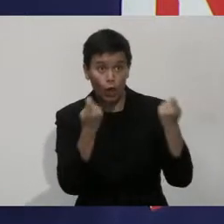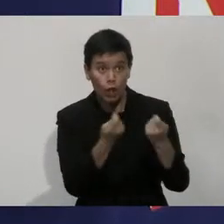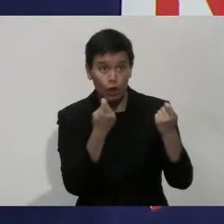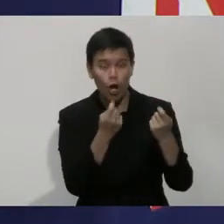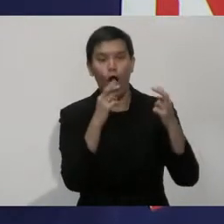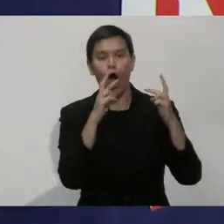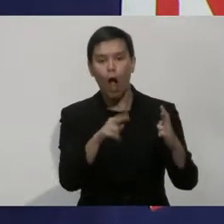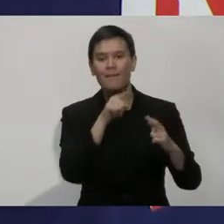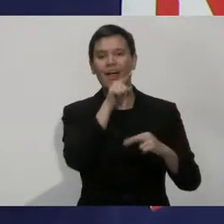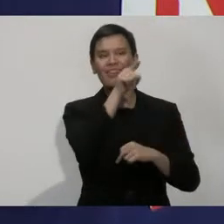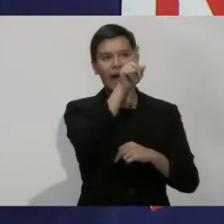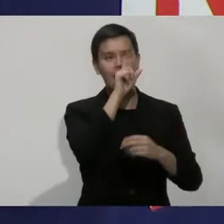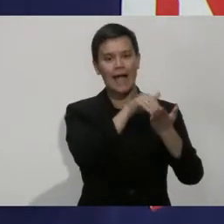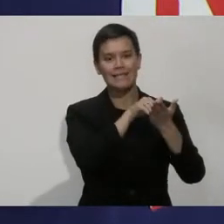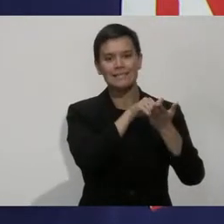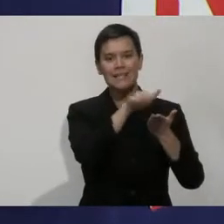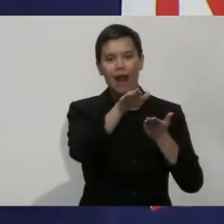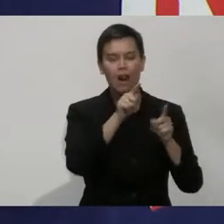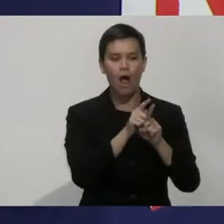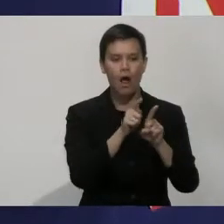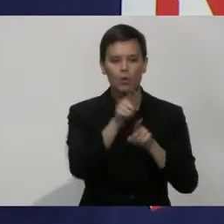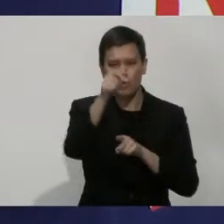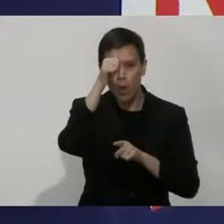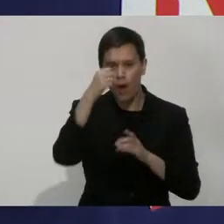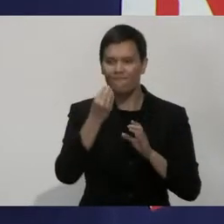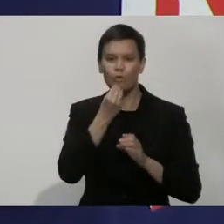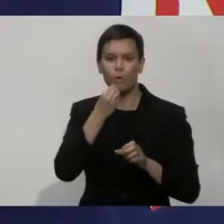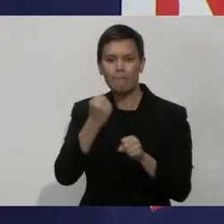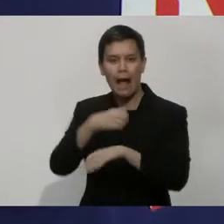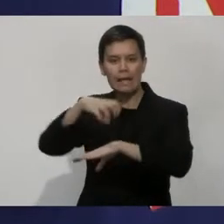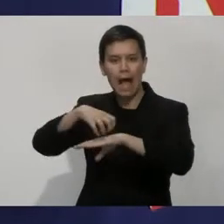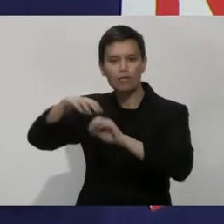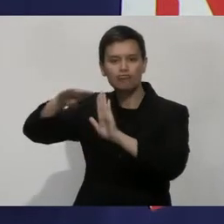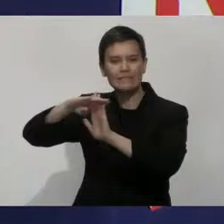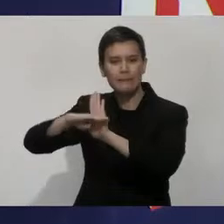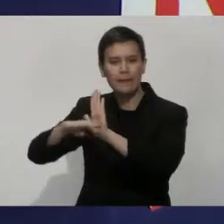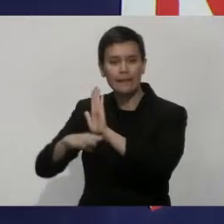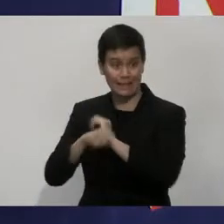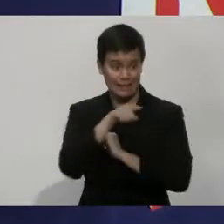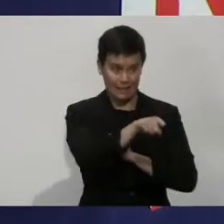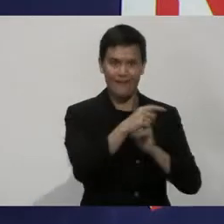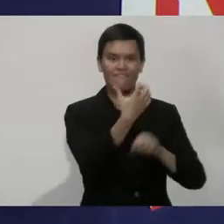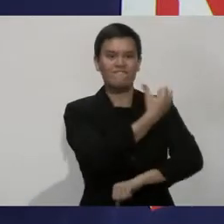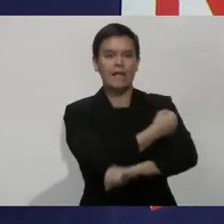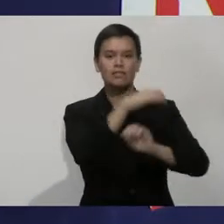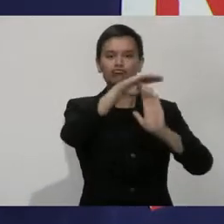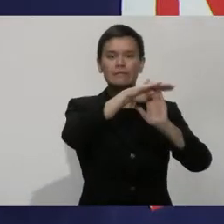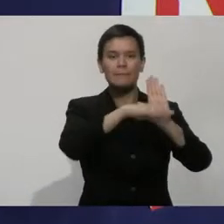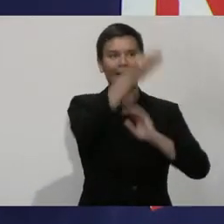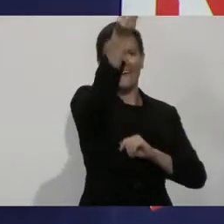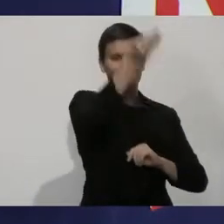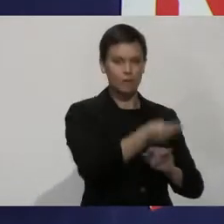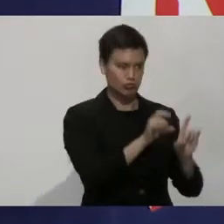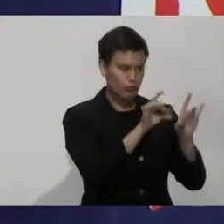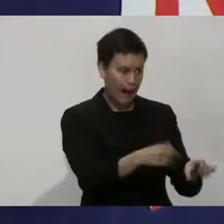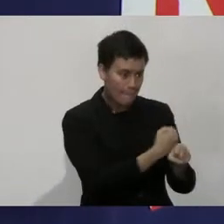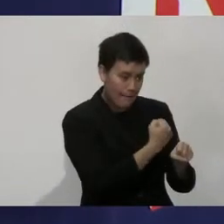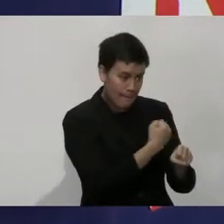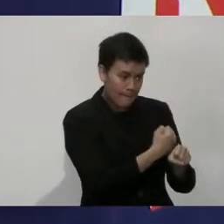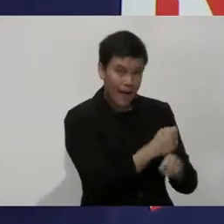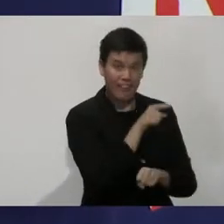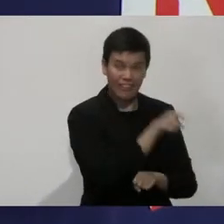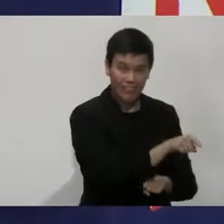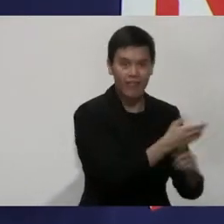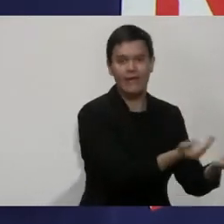Australia, and that could well be that sounds like it'd be a very positive opening for New Zealand there. But at this point, we're